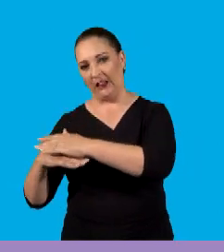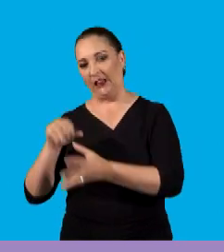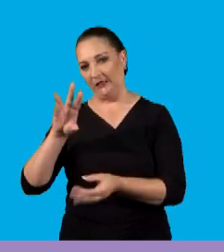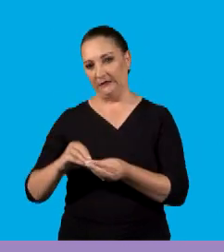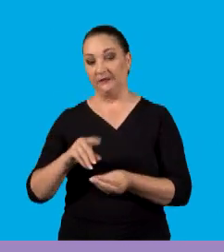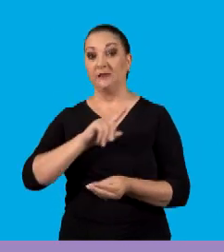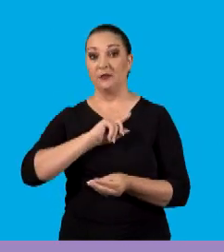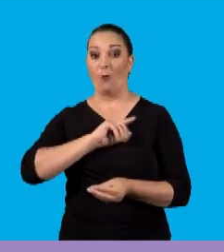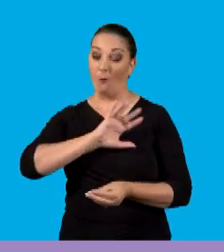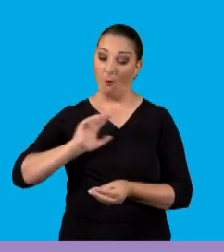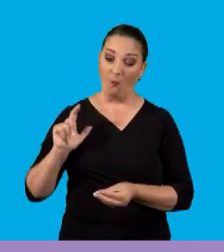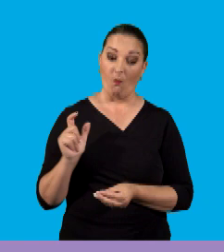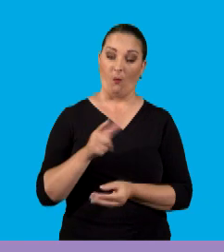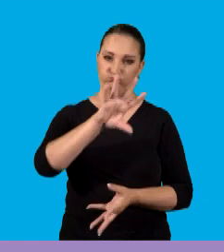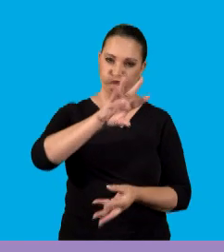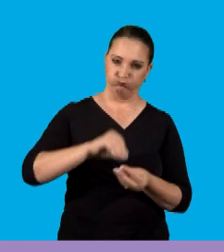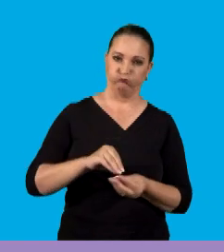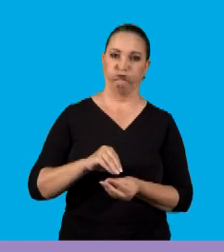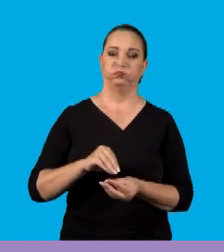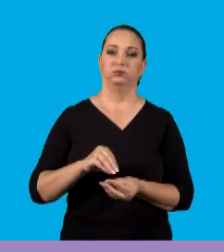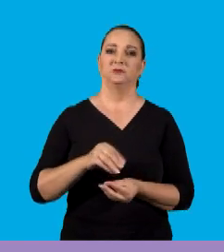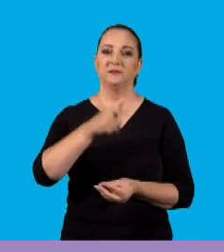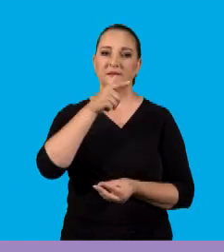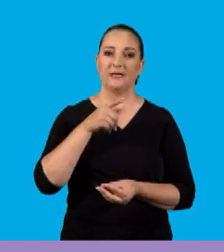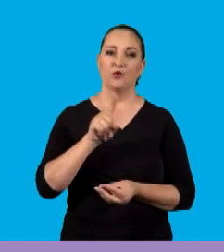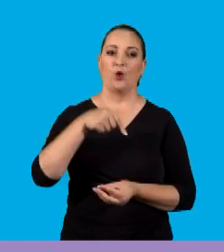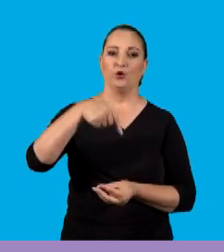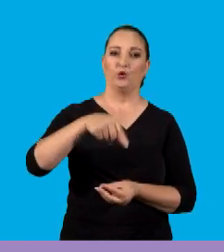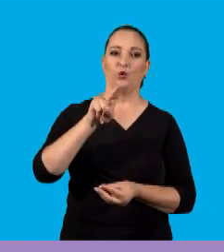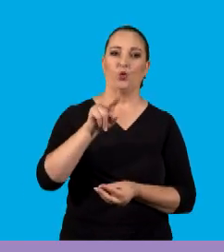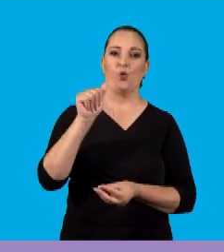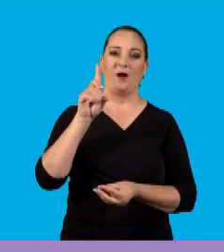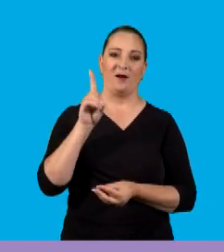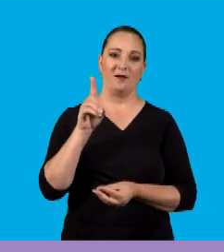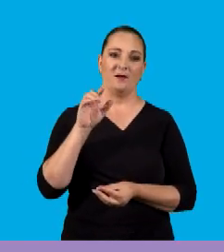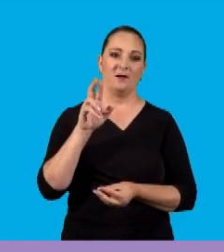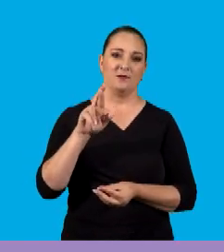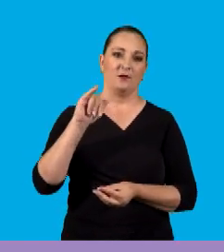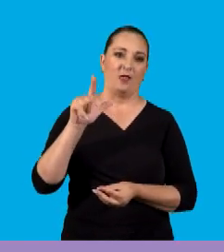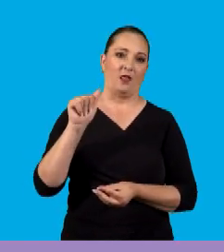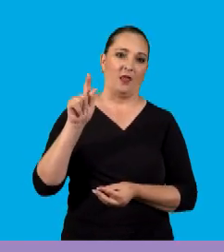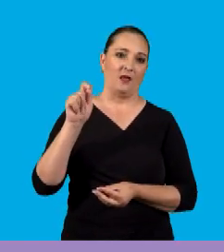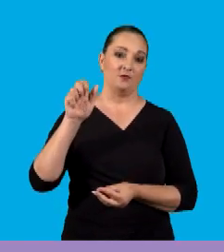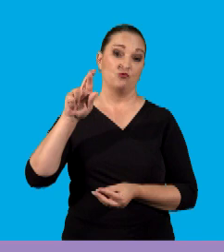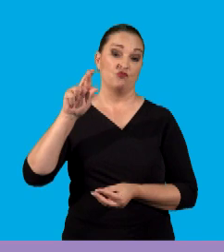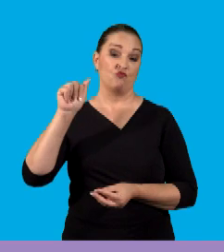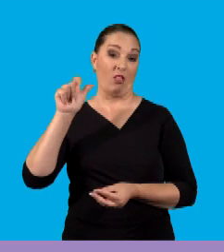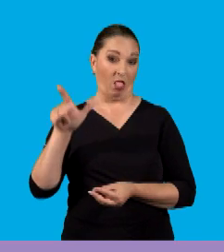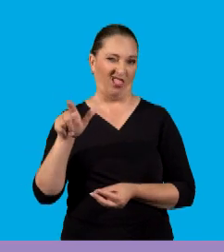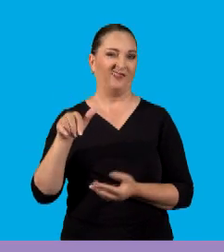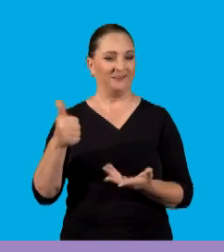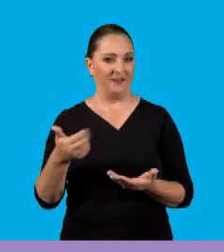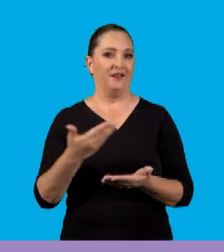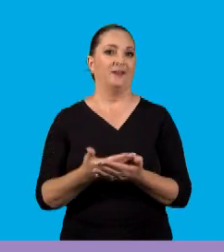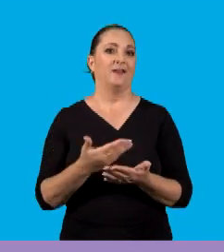outcome there gave me 360 degrees. Therefore, the angles of a quad would be equal to this. We'll take it from